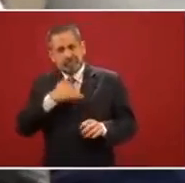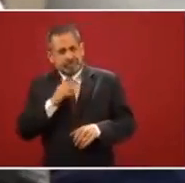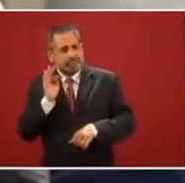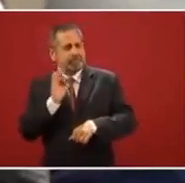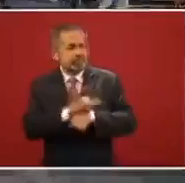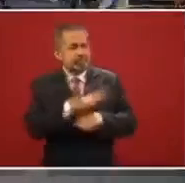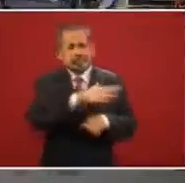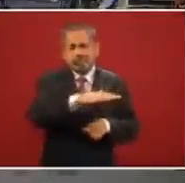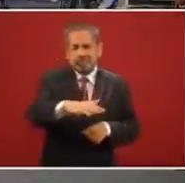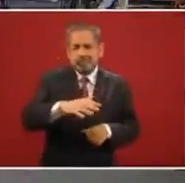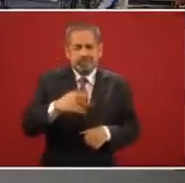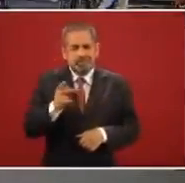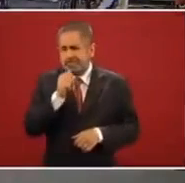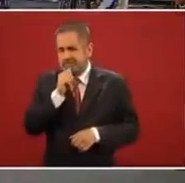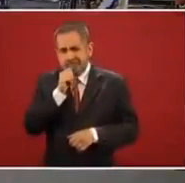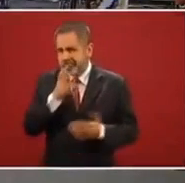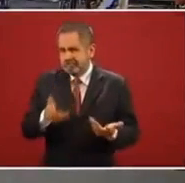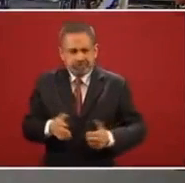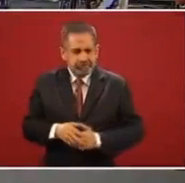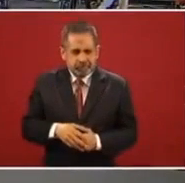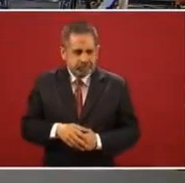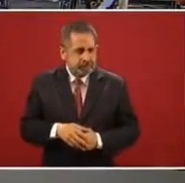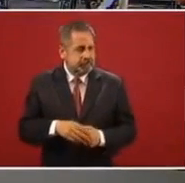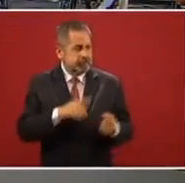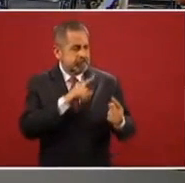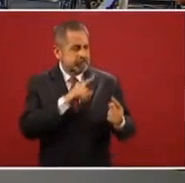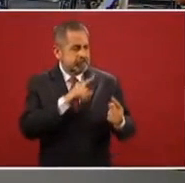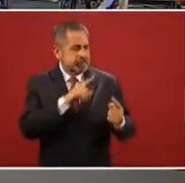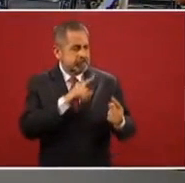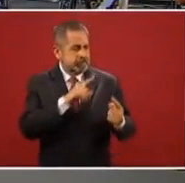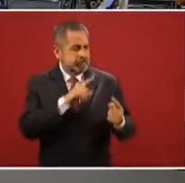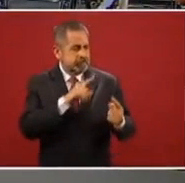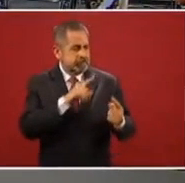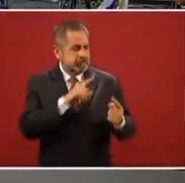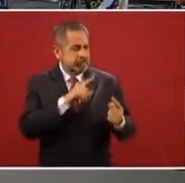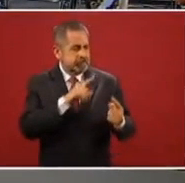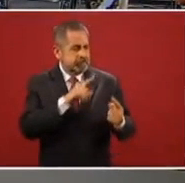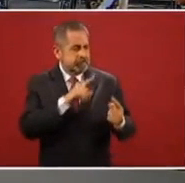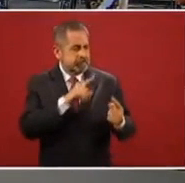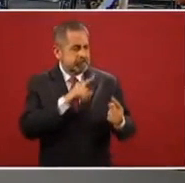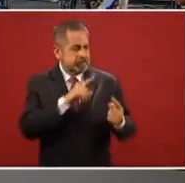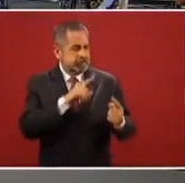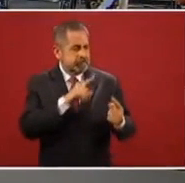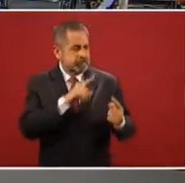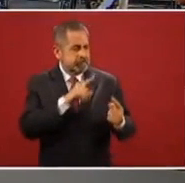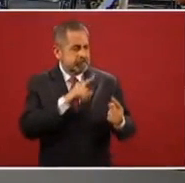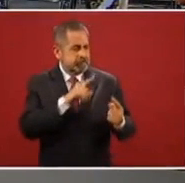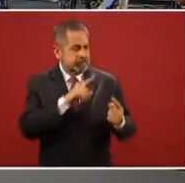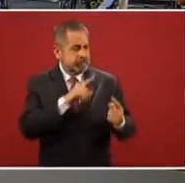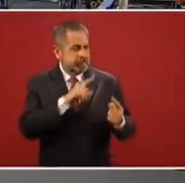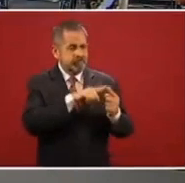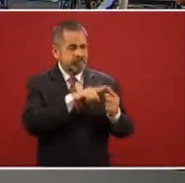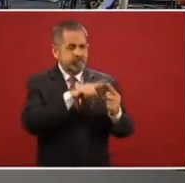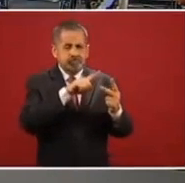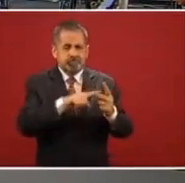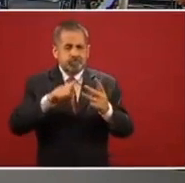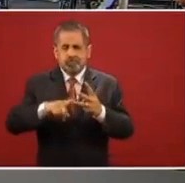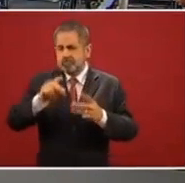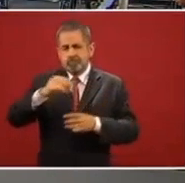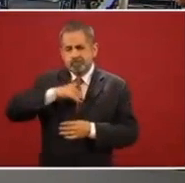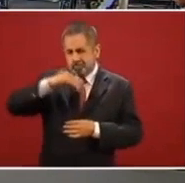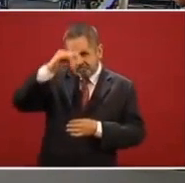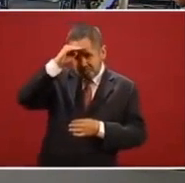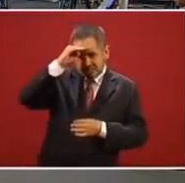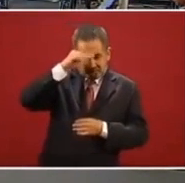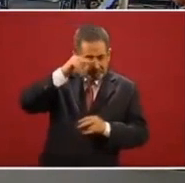no en esas 3 anteriores transformaciones so in those last 3 transformations, no se